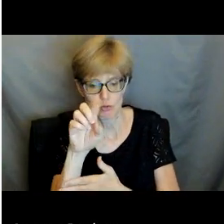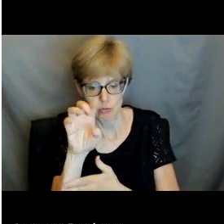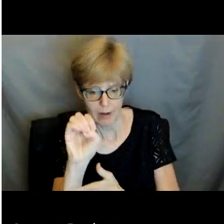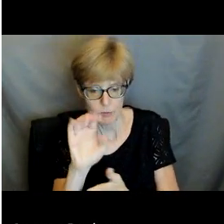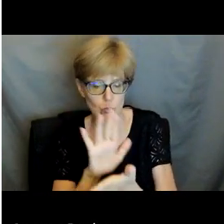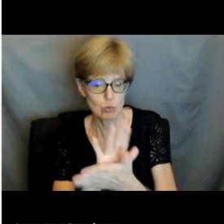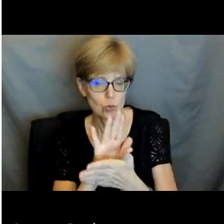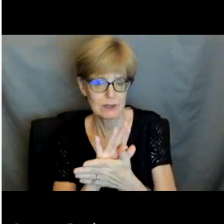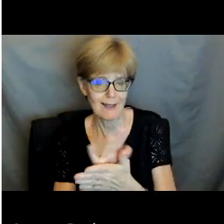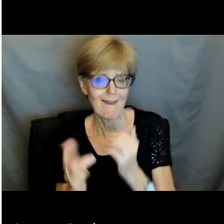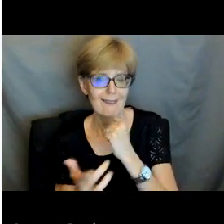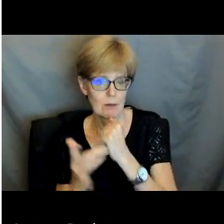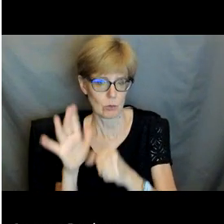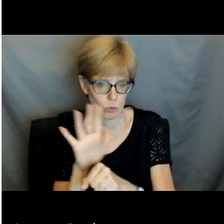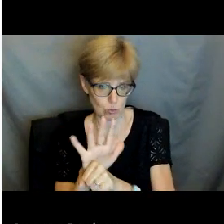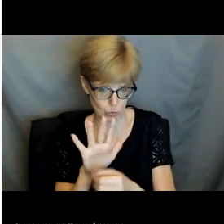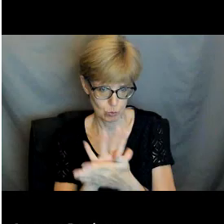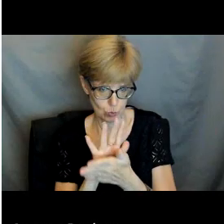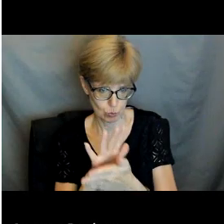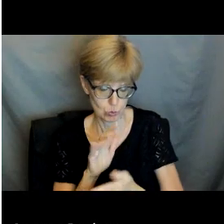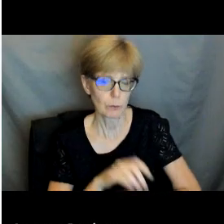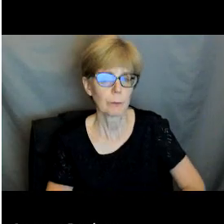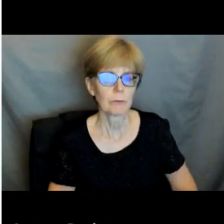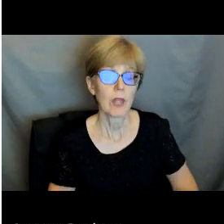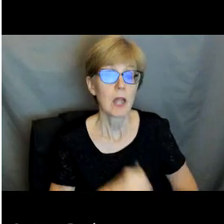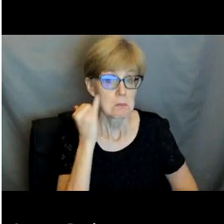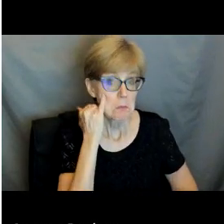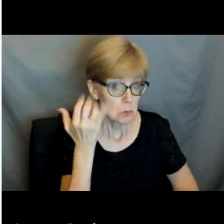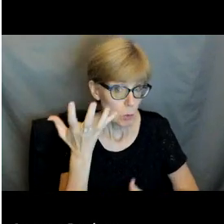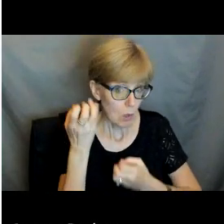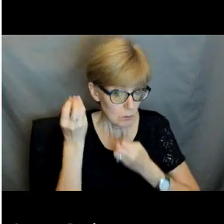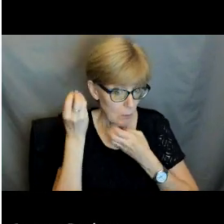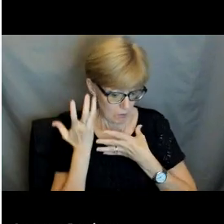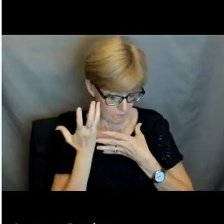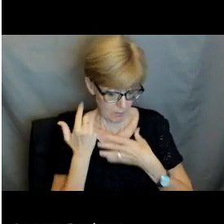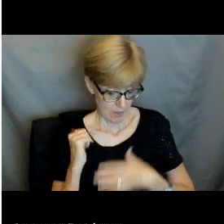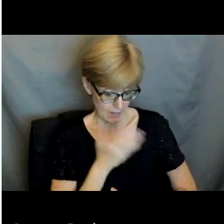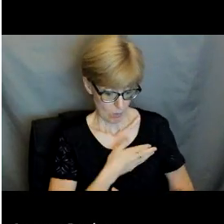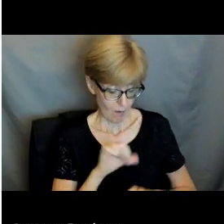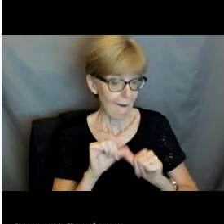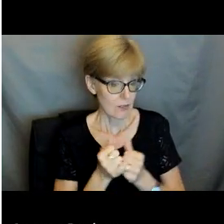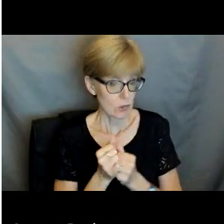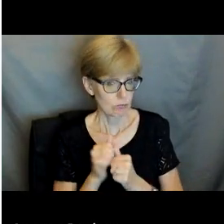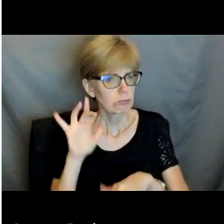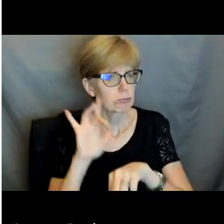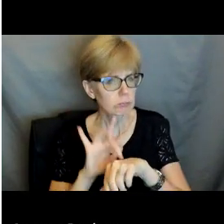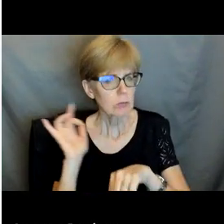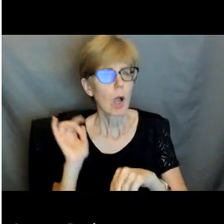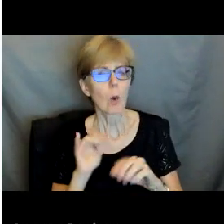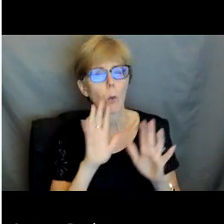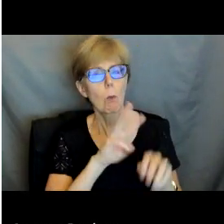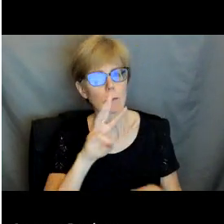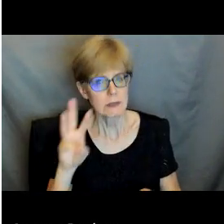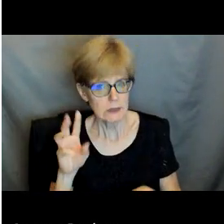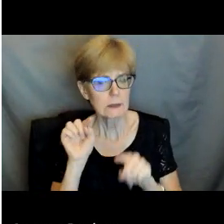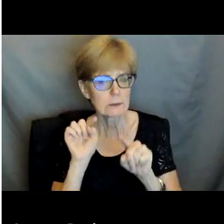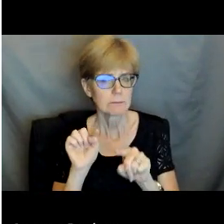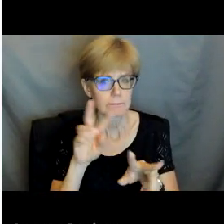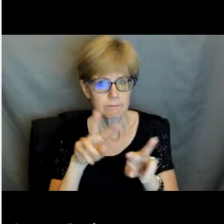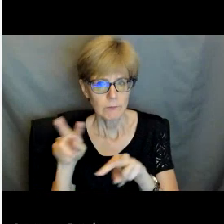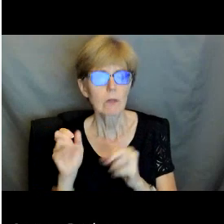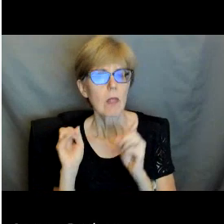schools. And if you'd like more information about our agency in general, you can go on our website and we've got a lot of fantastic information